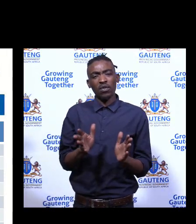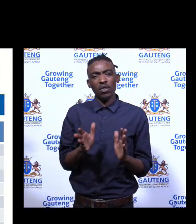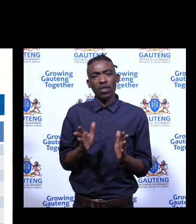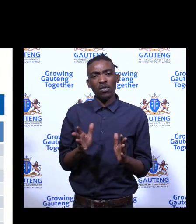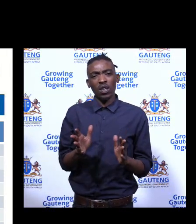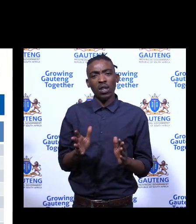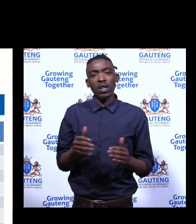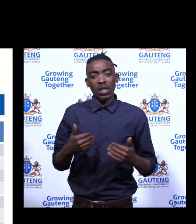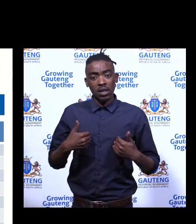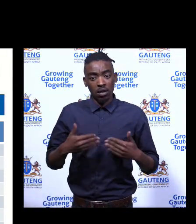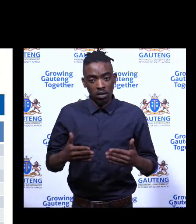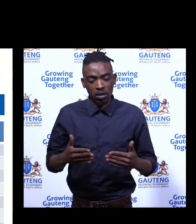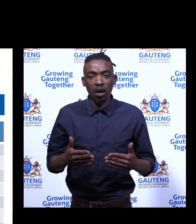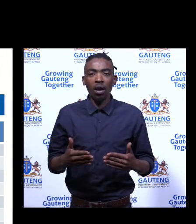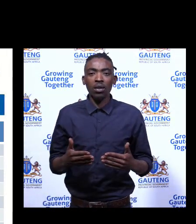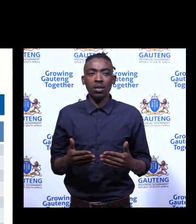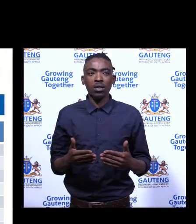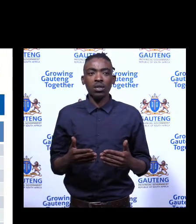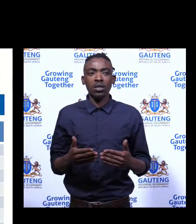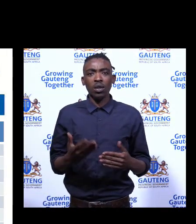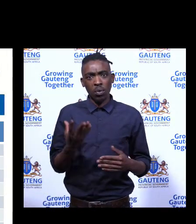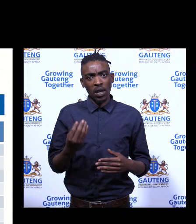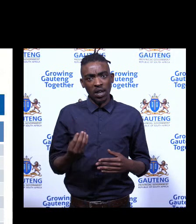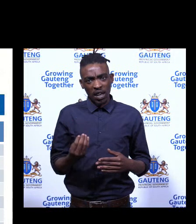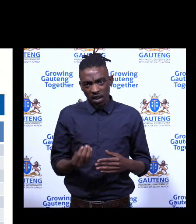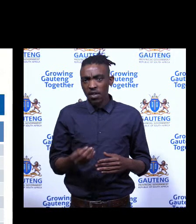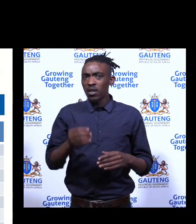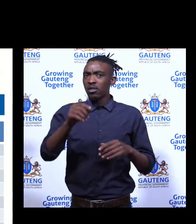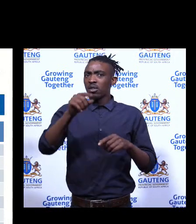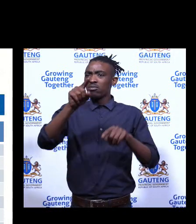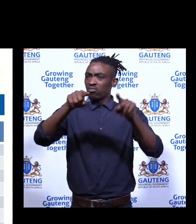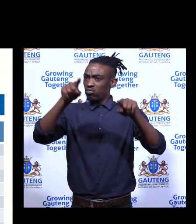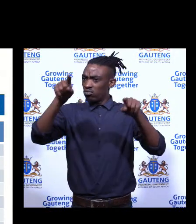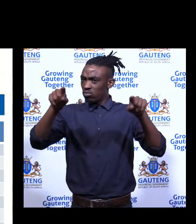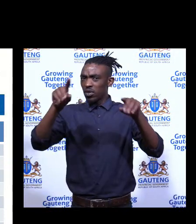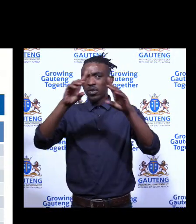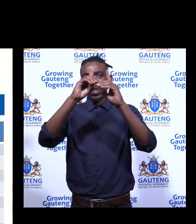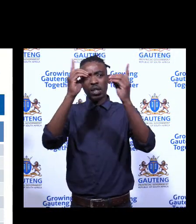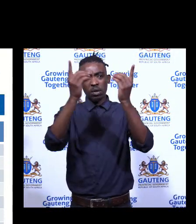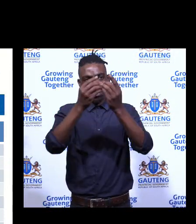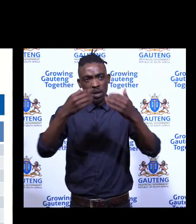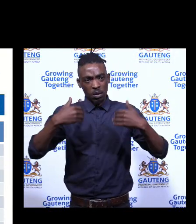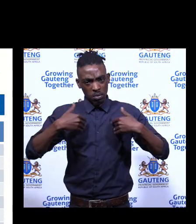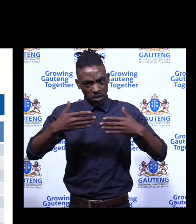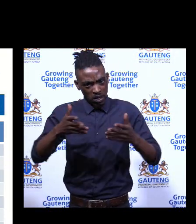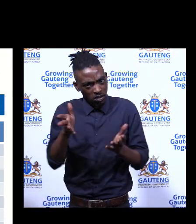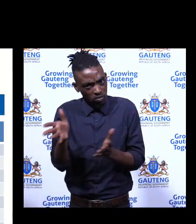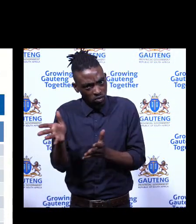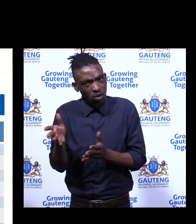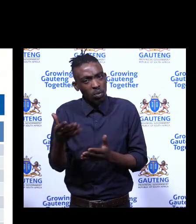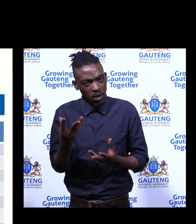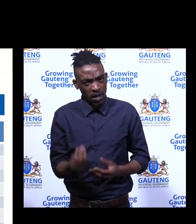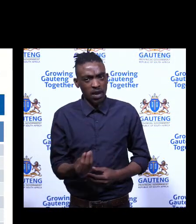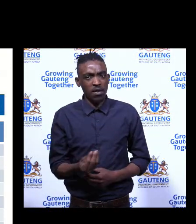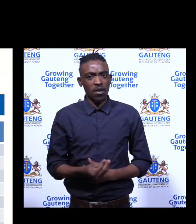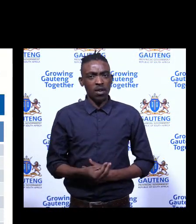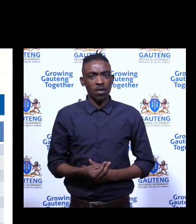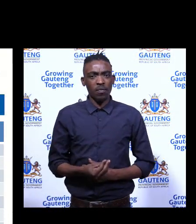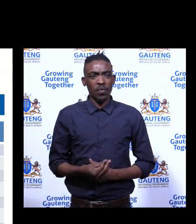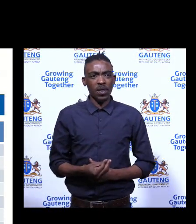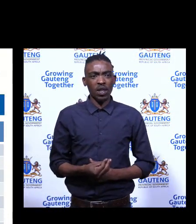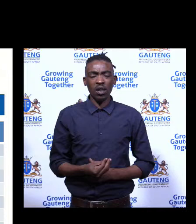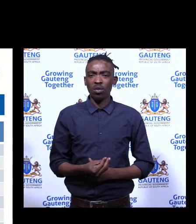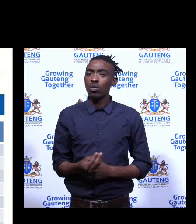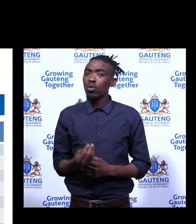and every department within the province should be finding a place on how they can do